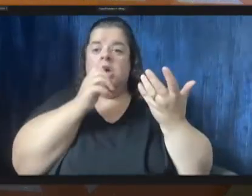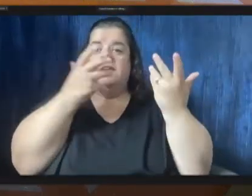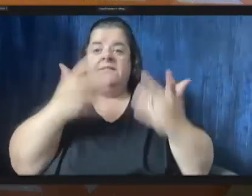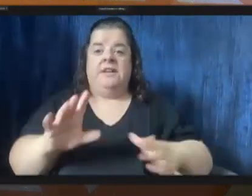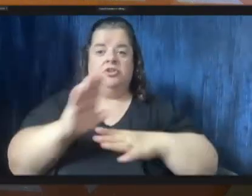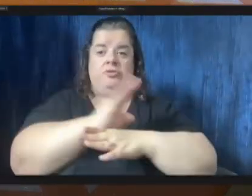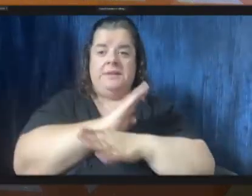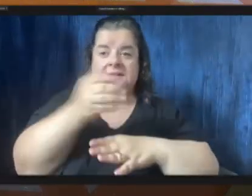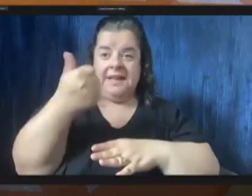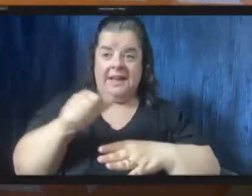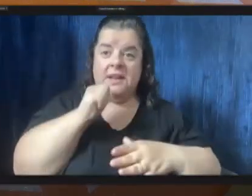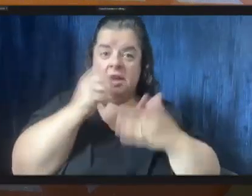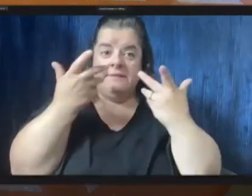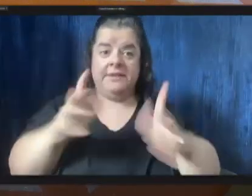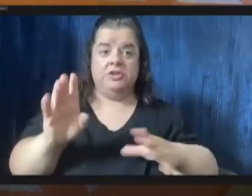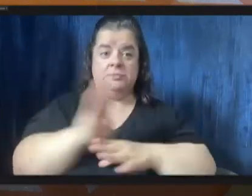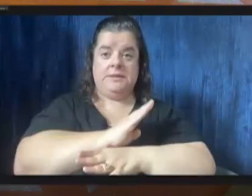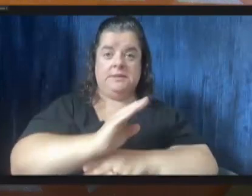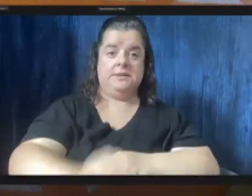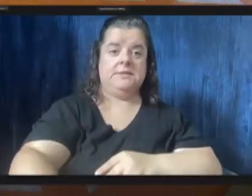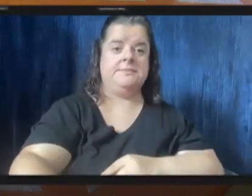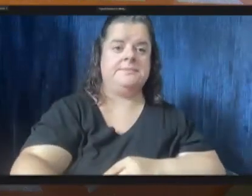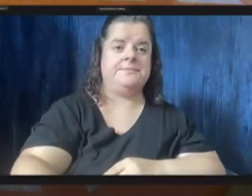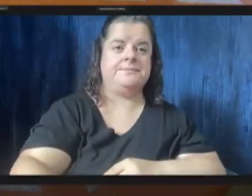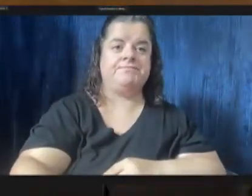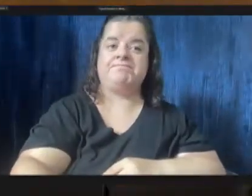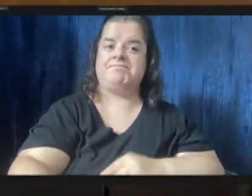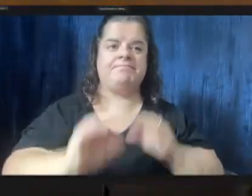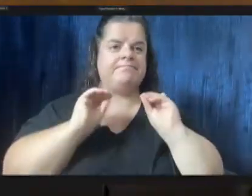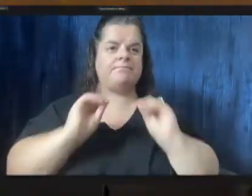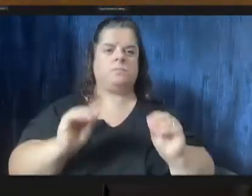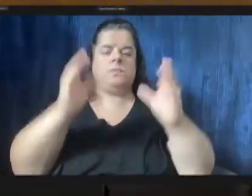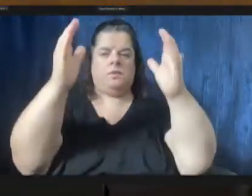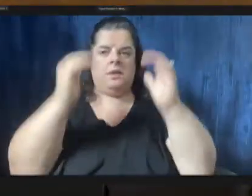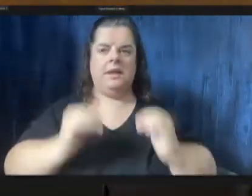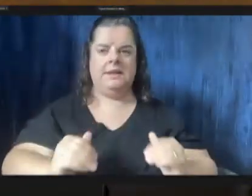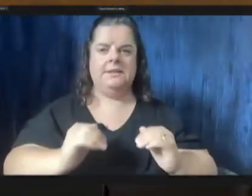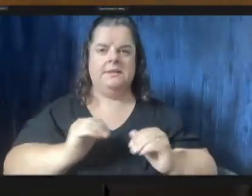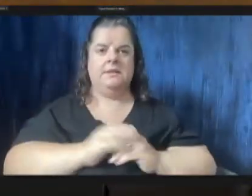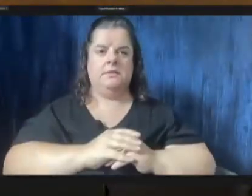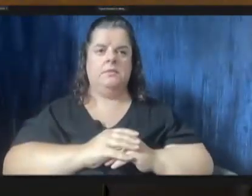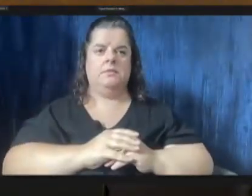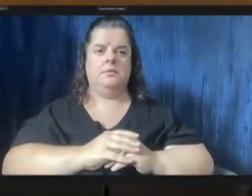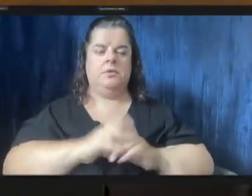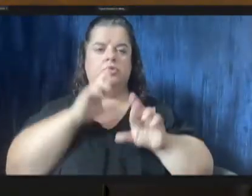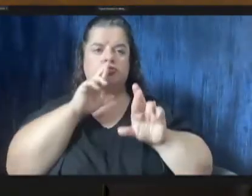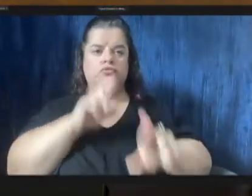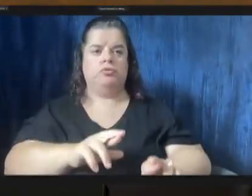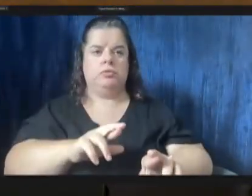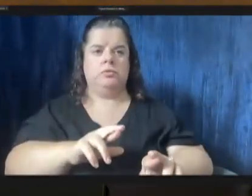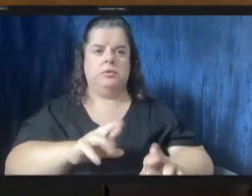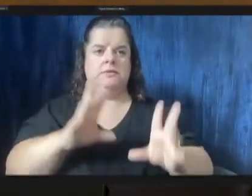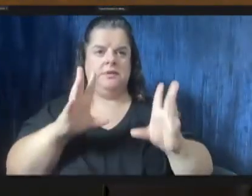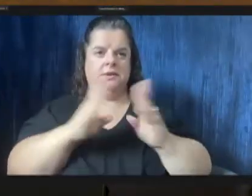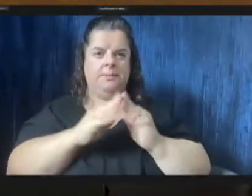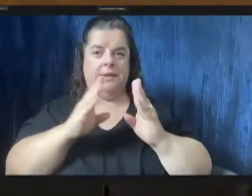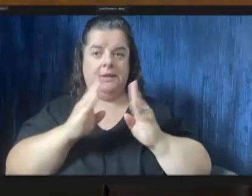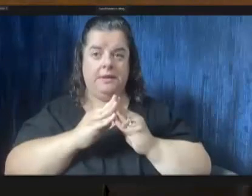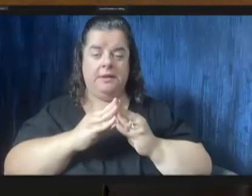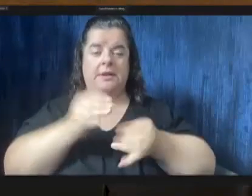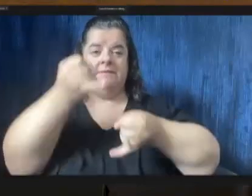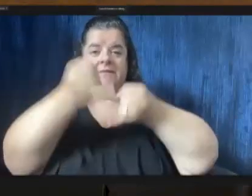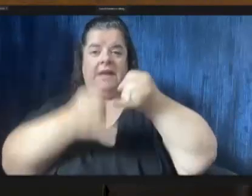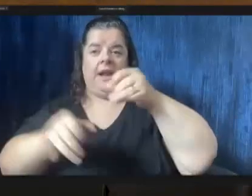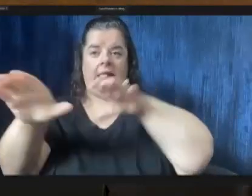any unfinished business before council? Seeing none, we are now ready for a report for final